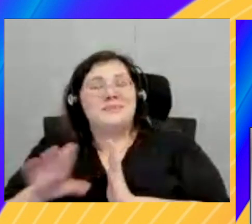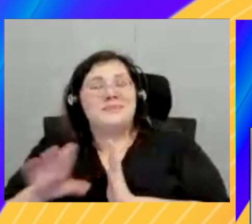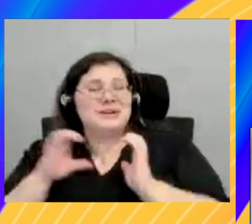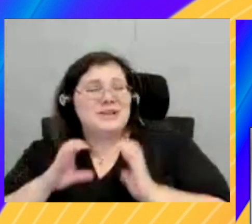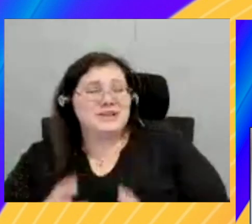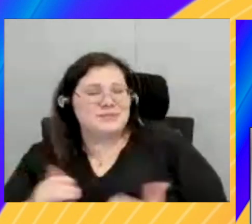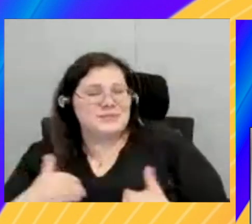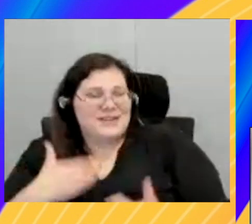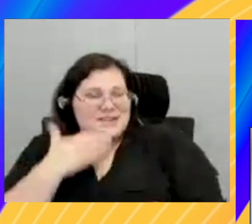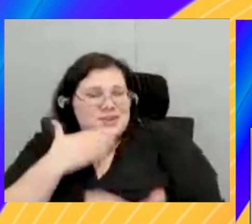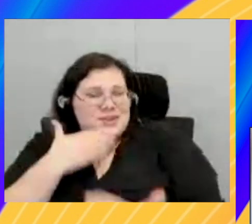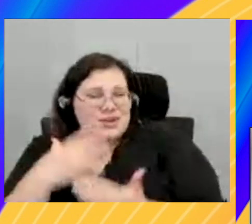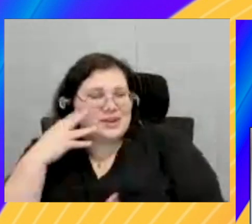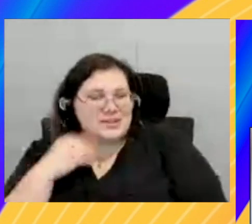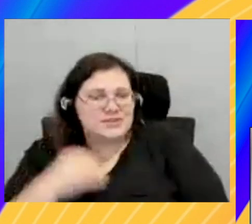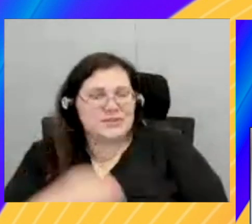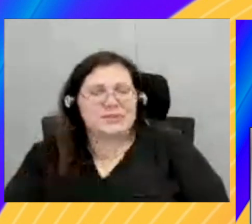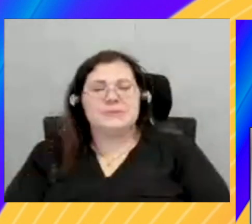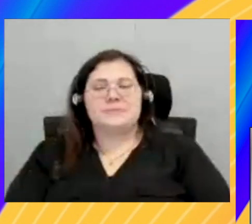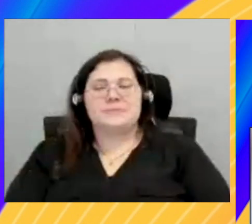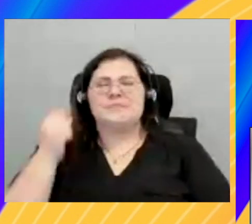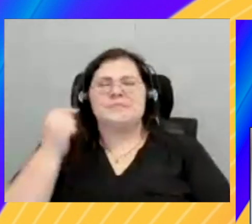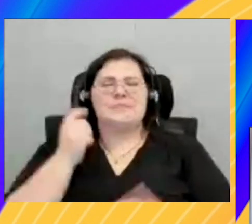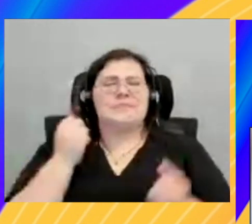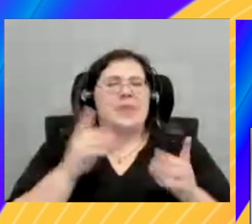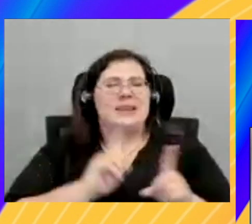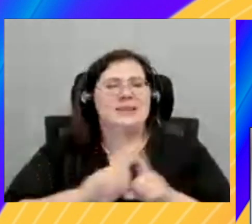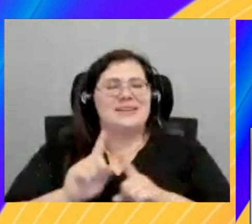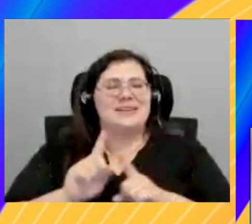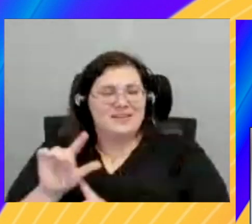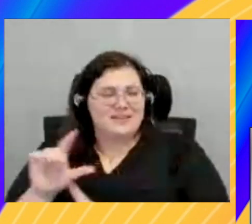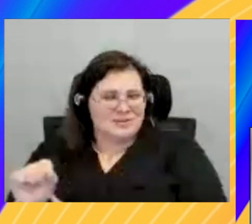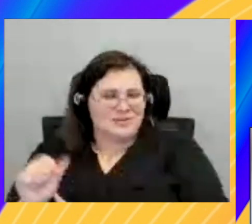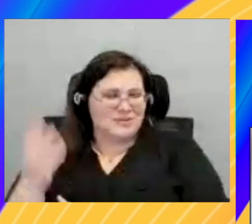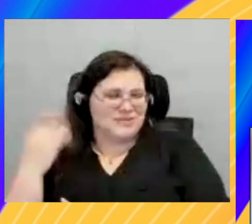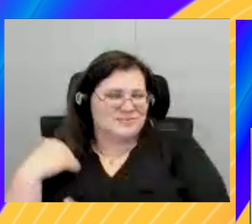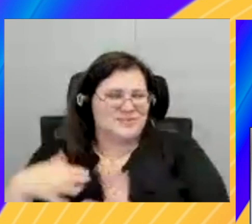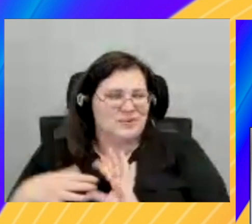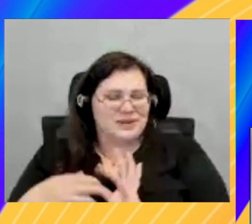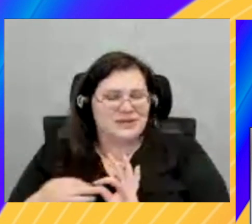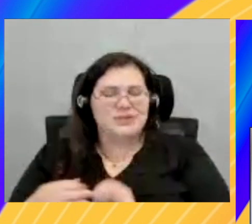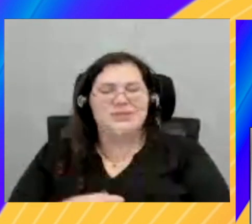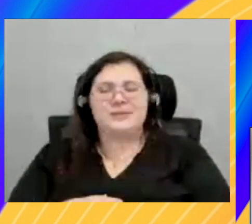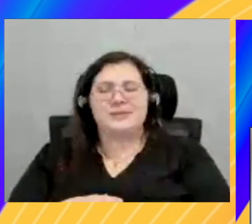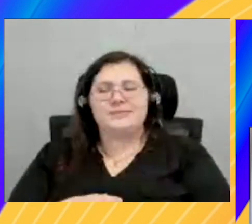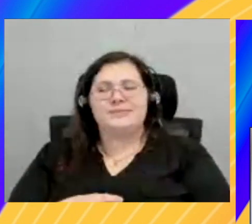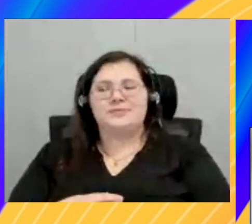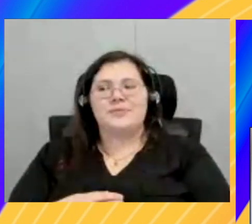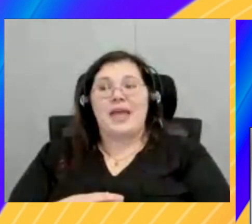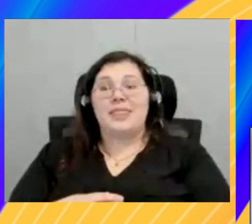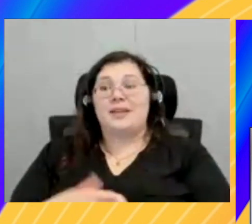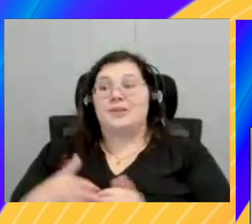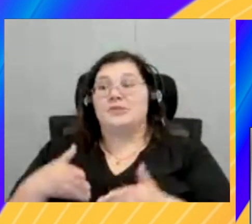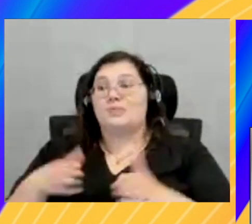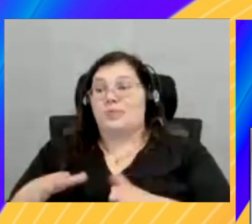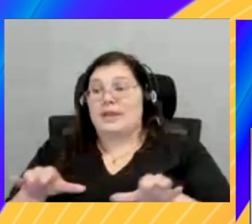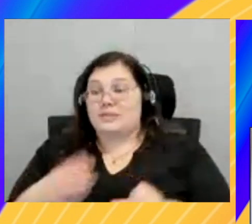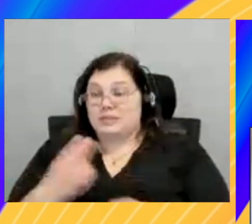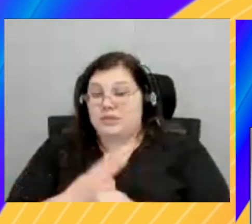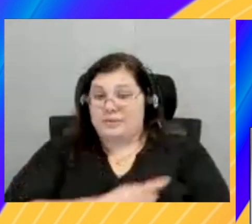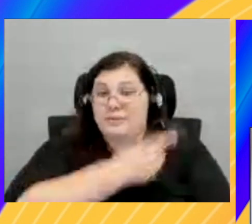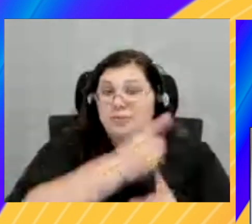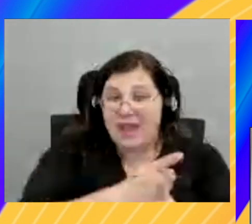So there are many tools like we've previously talked about, and there's a way to utilize them correctly, and then there's definitely a way to utilize